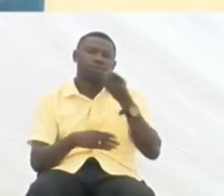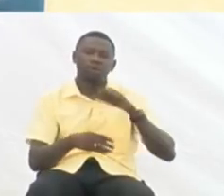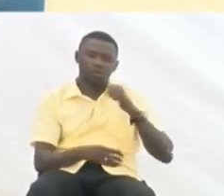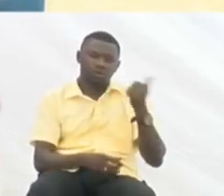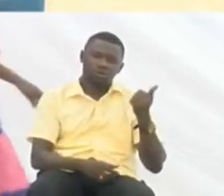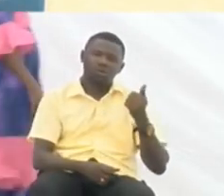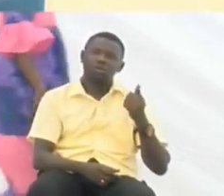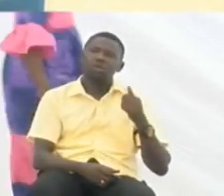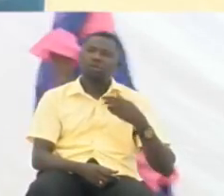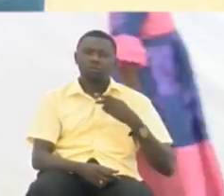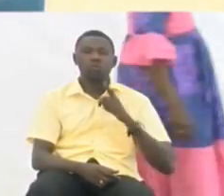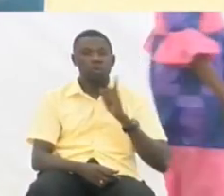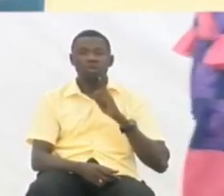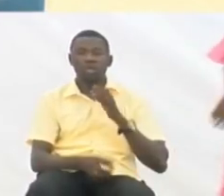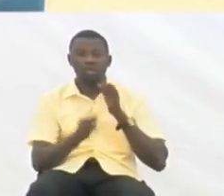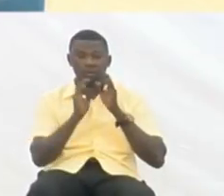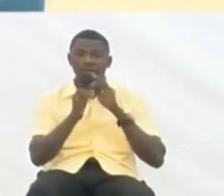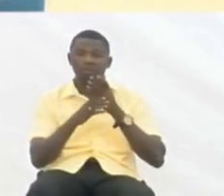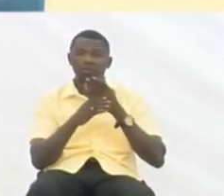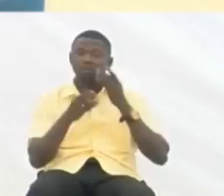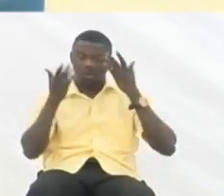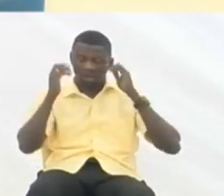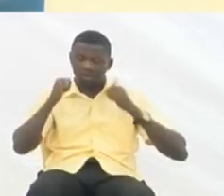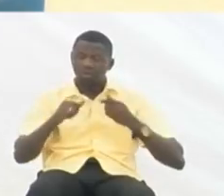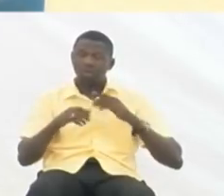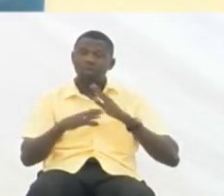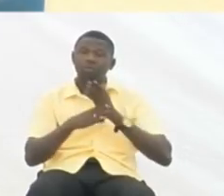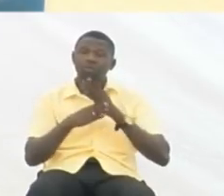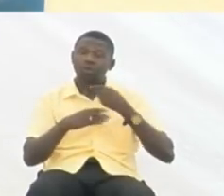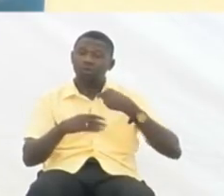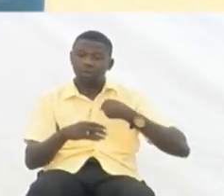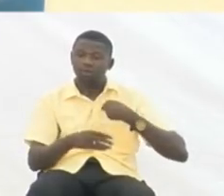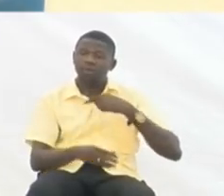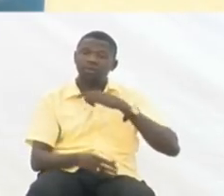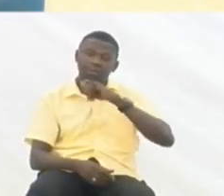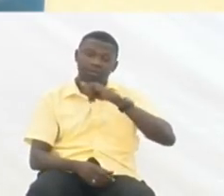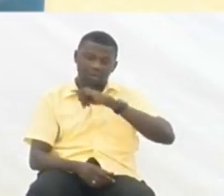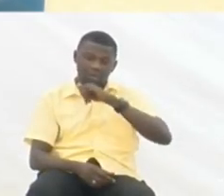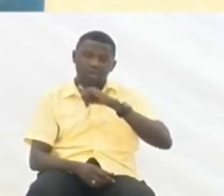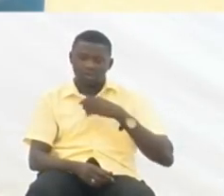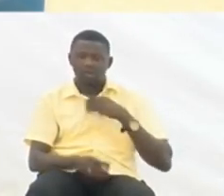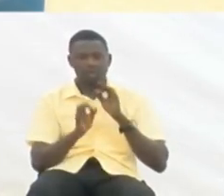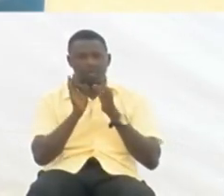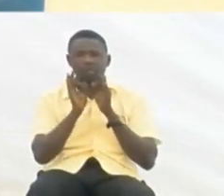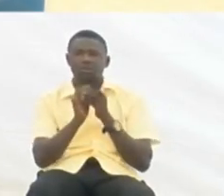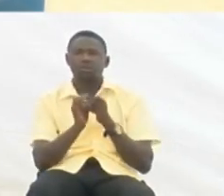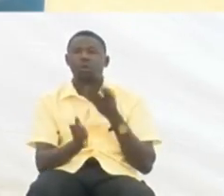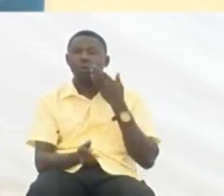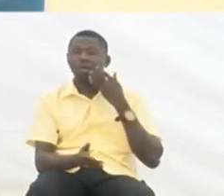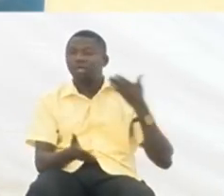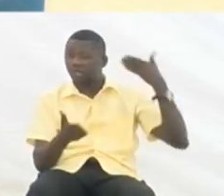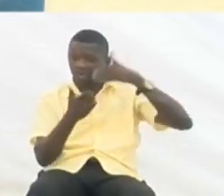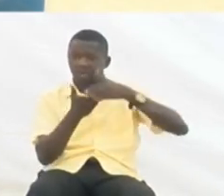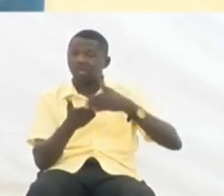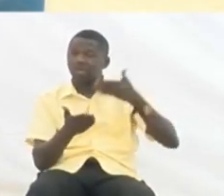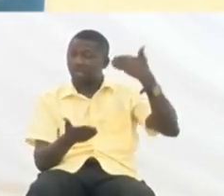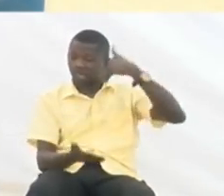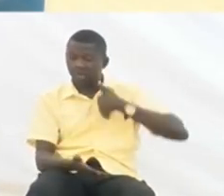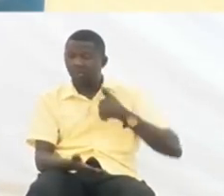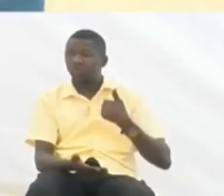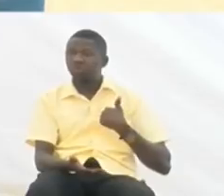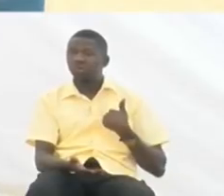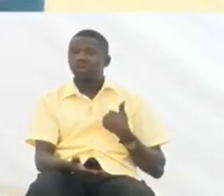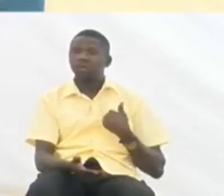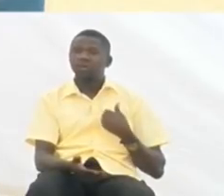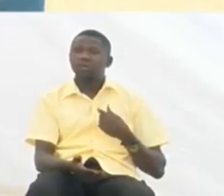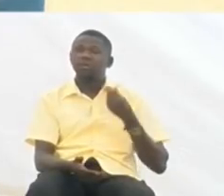and them, I will tell you. Kabiri futa tandela. When they came to me, Alkalo ko. The Alkalo